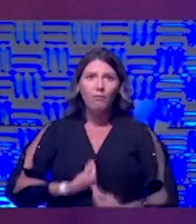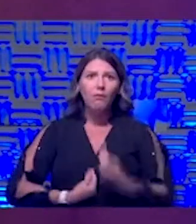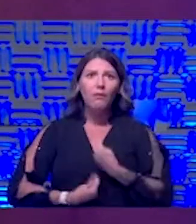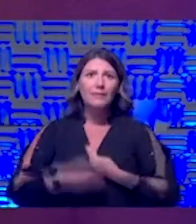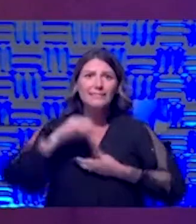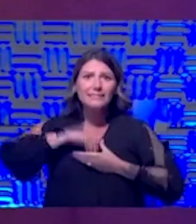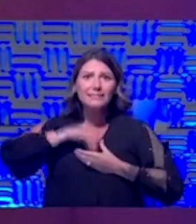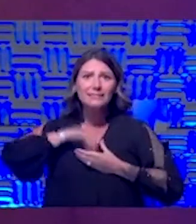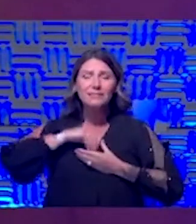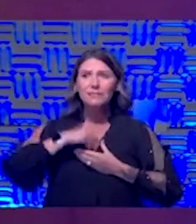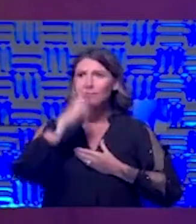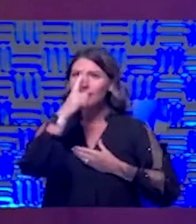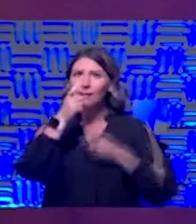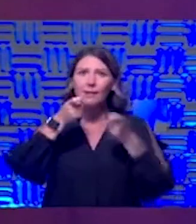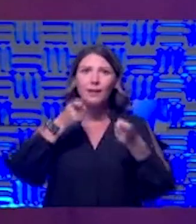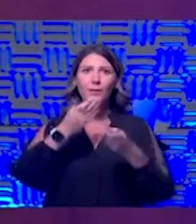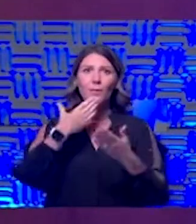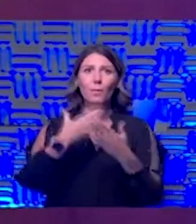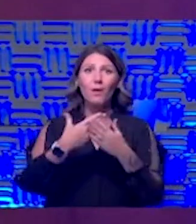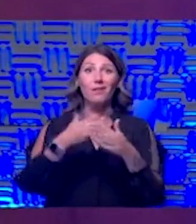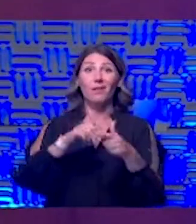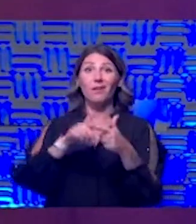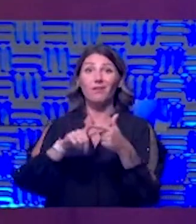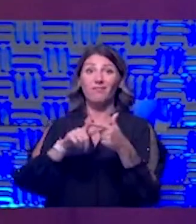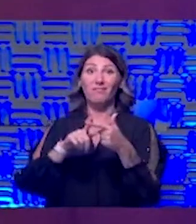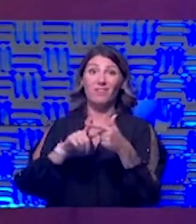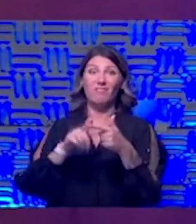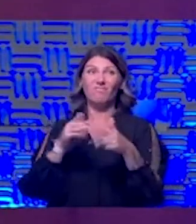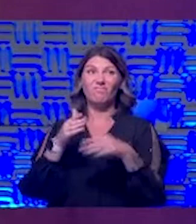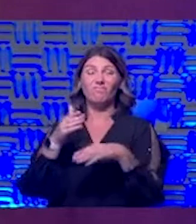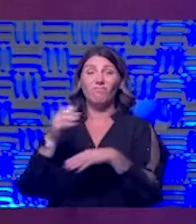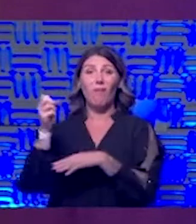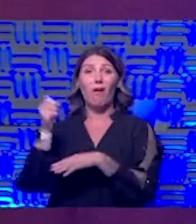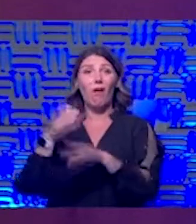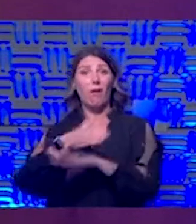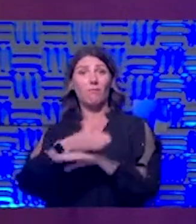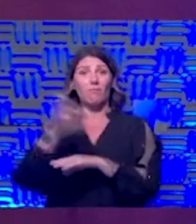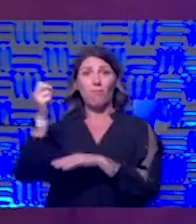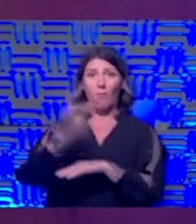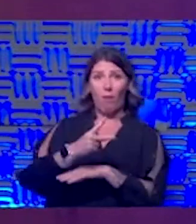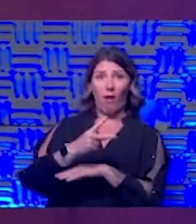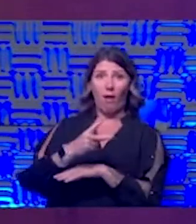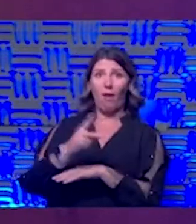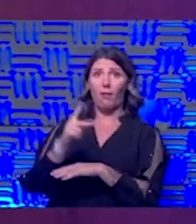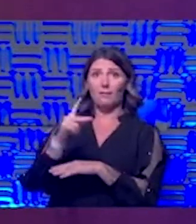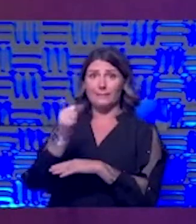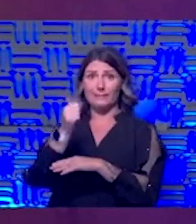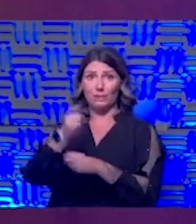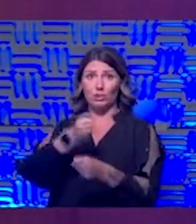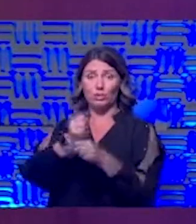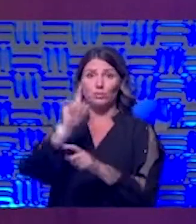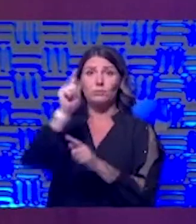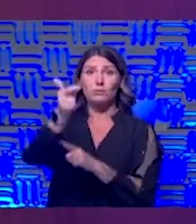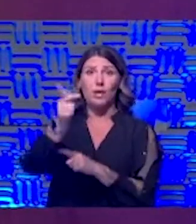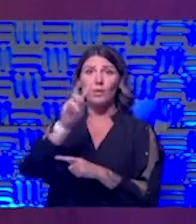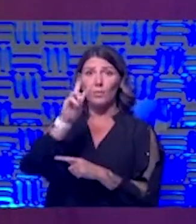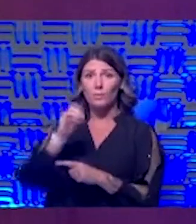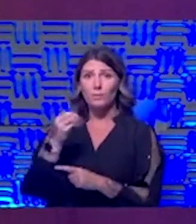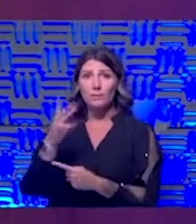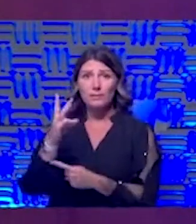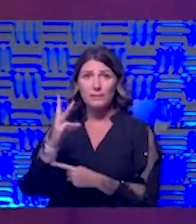well. About 10 years after I returned, 2016, my stepdaughter actually started